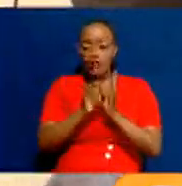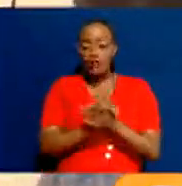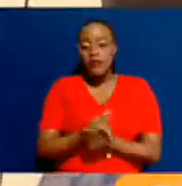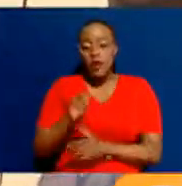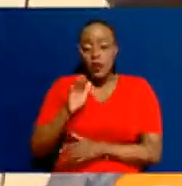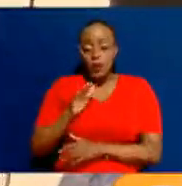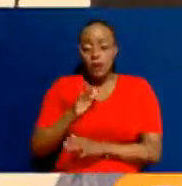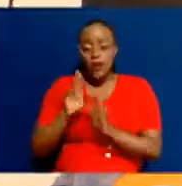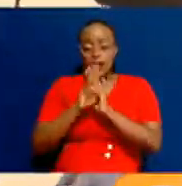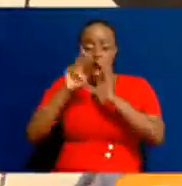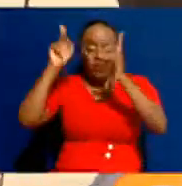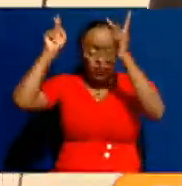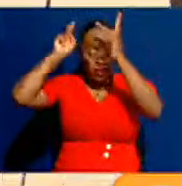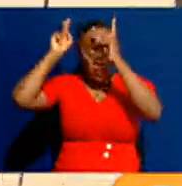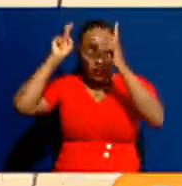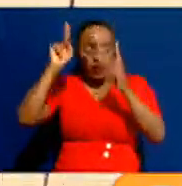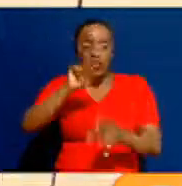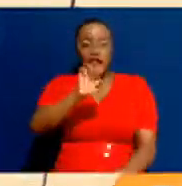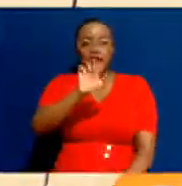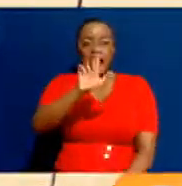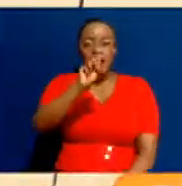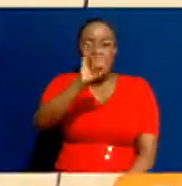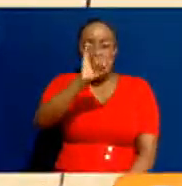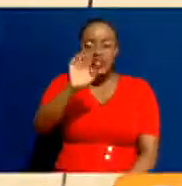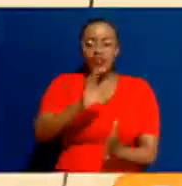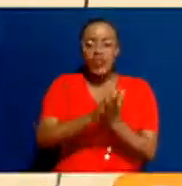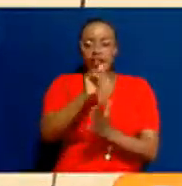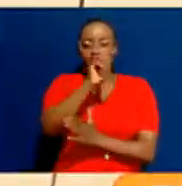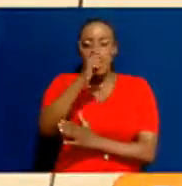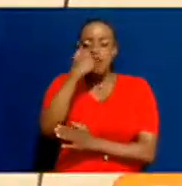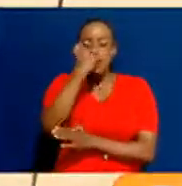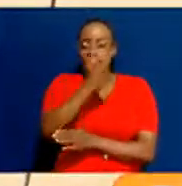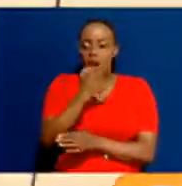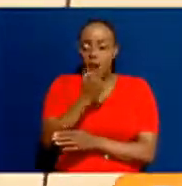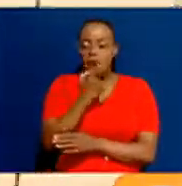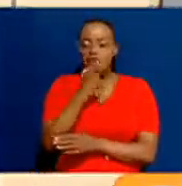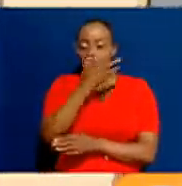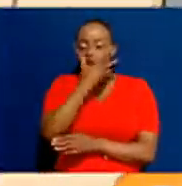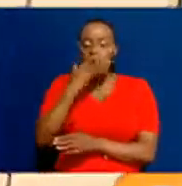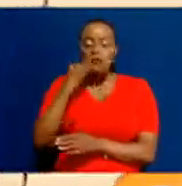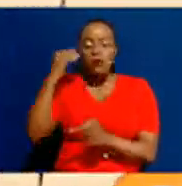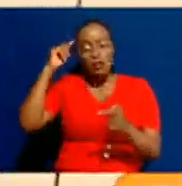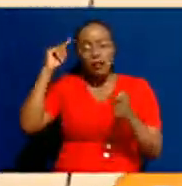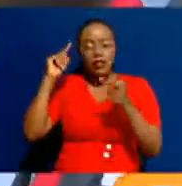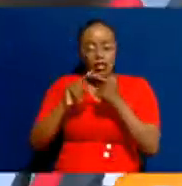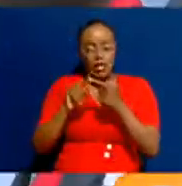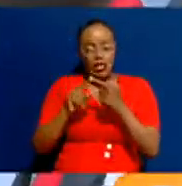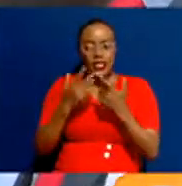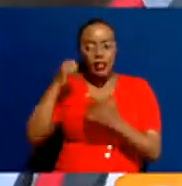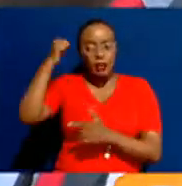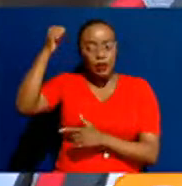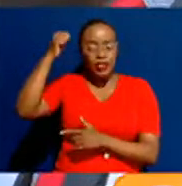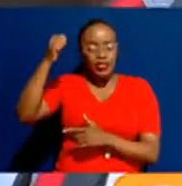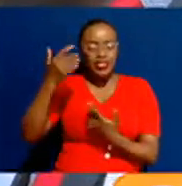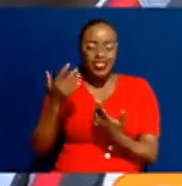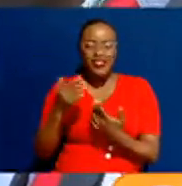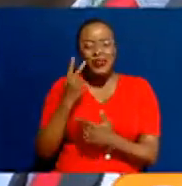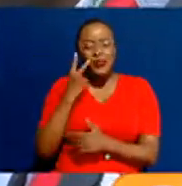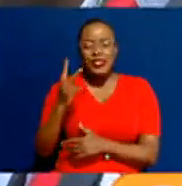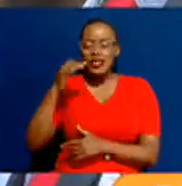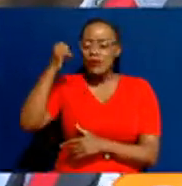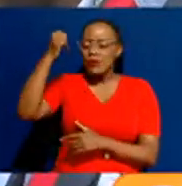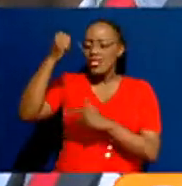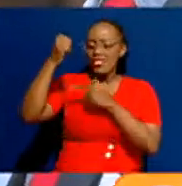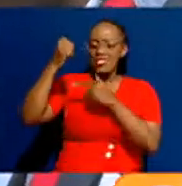mwakilishi wa kike kaunti ya Kakamega LC Muhanda, na wengine ambao walidai Oparanya analengwa kisiasa. Political, yes. And you can